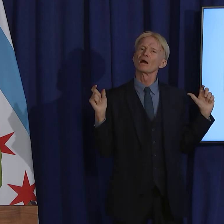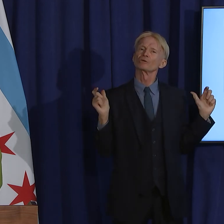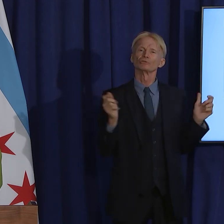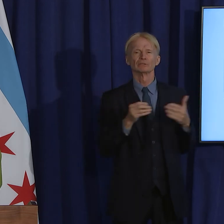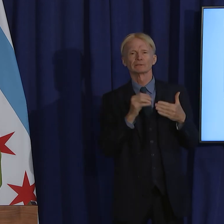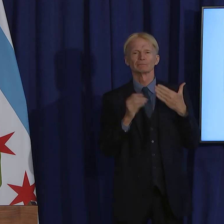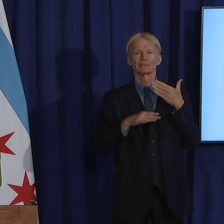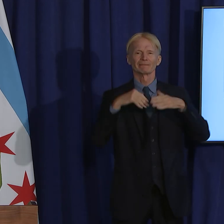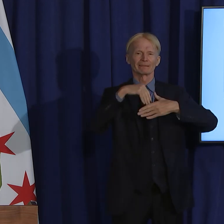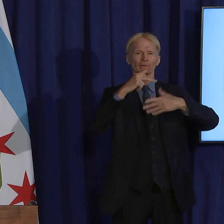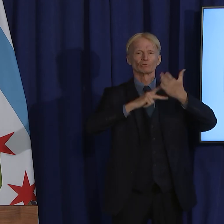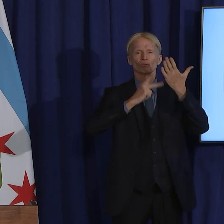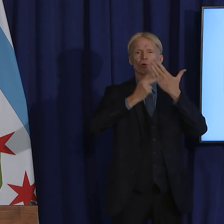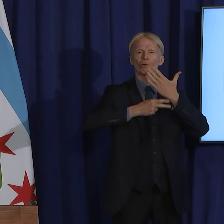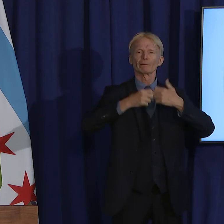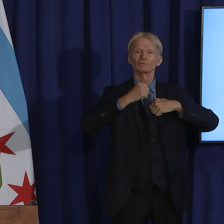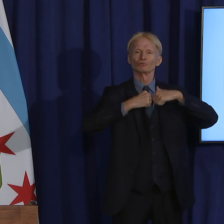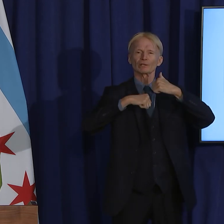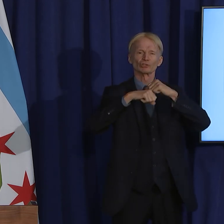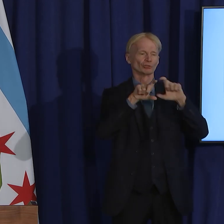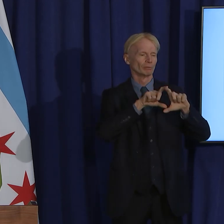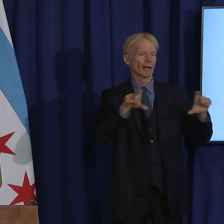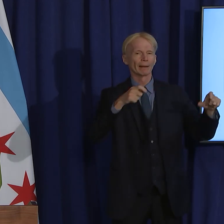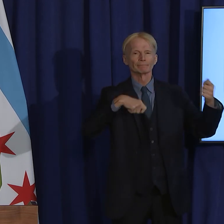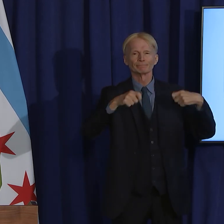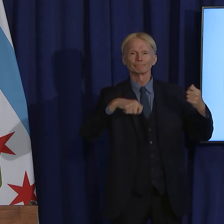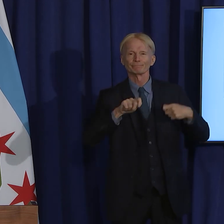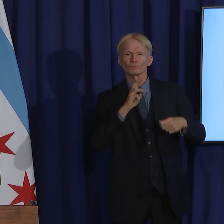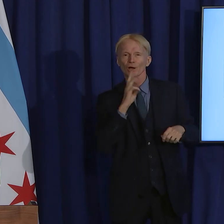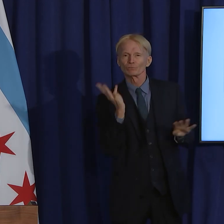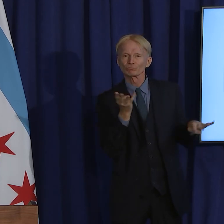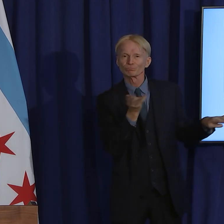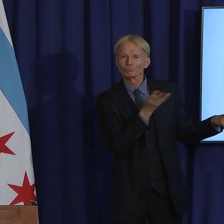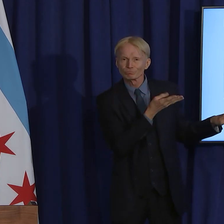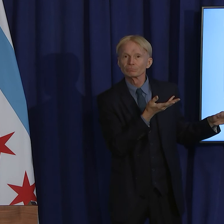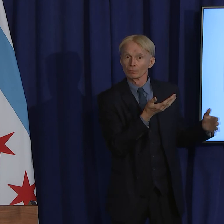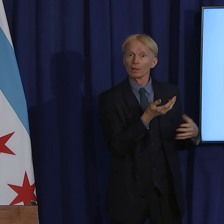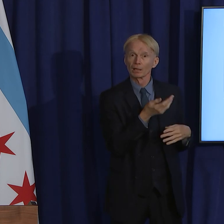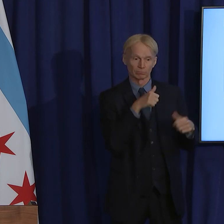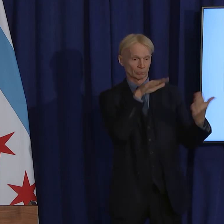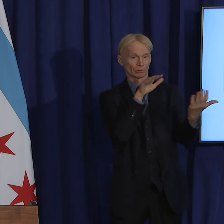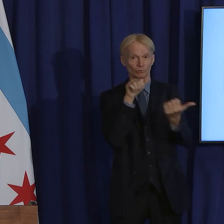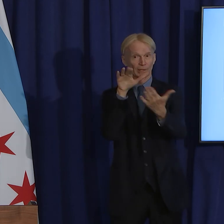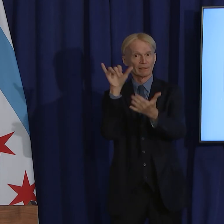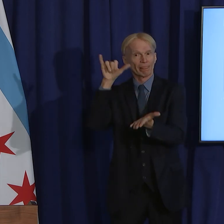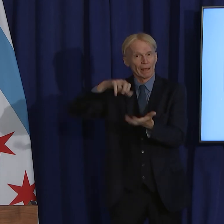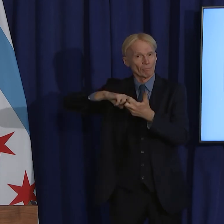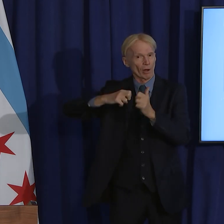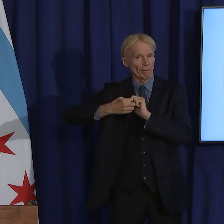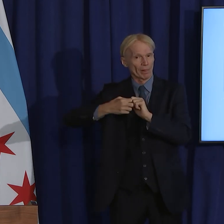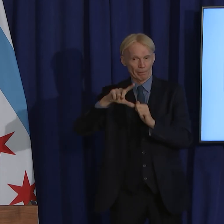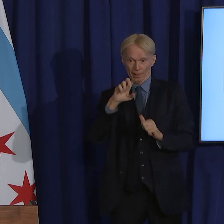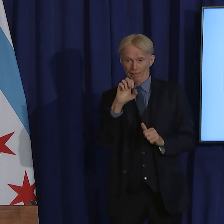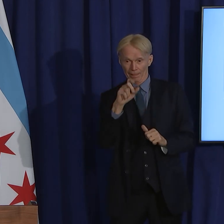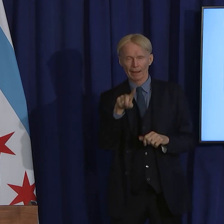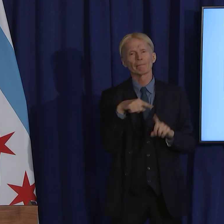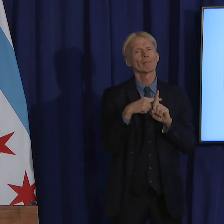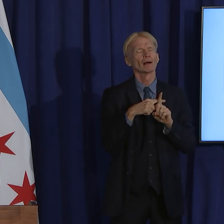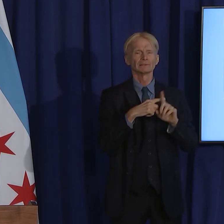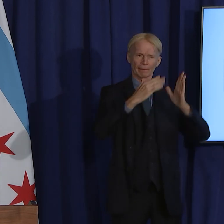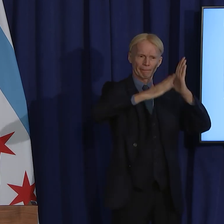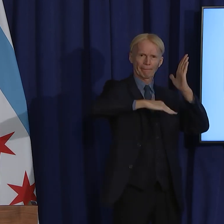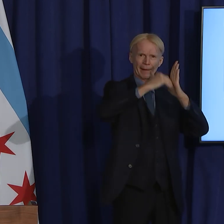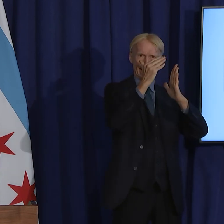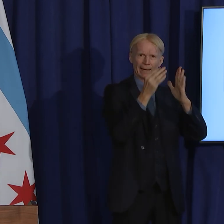costly infrastructure things are addressed, that we also continue to make sure that we're addressing the lead paint issues